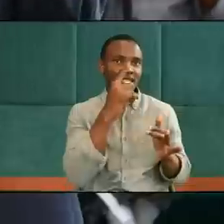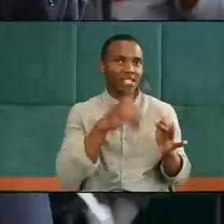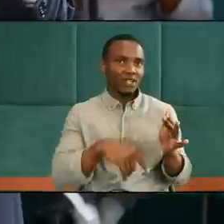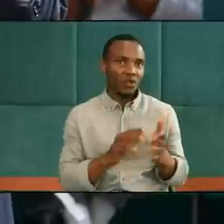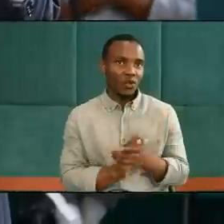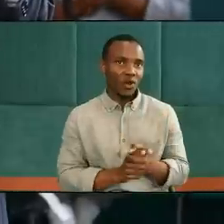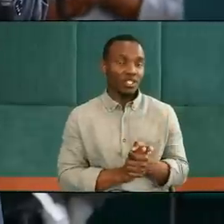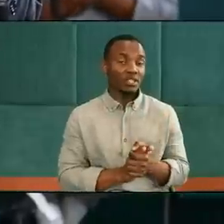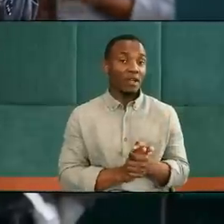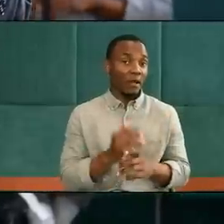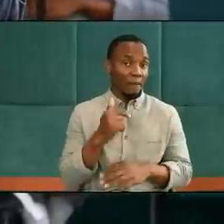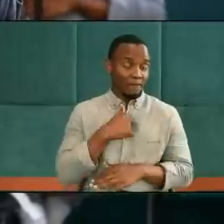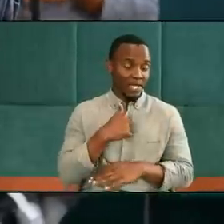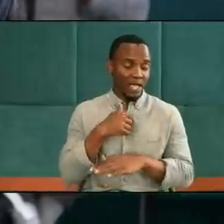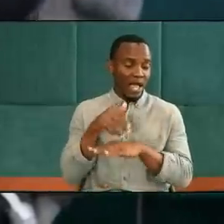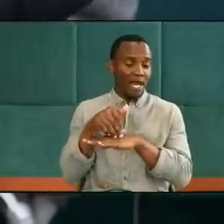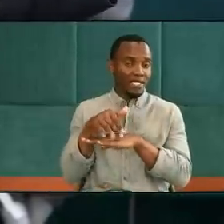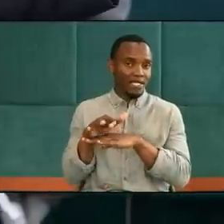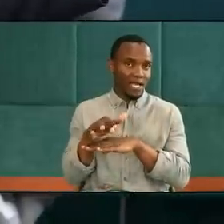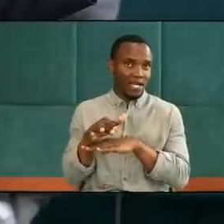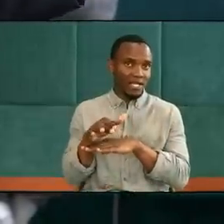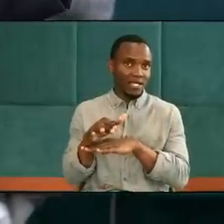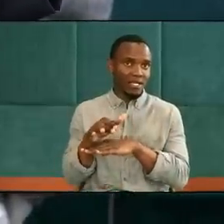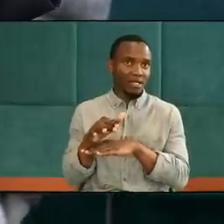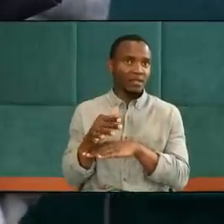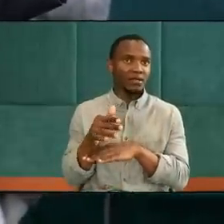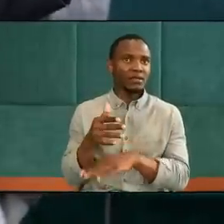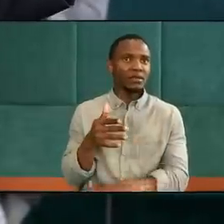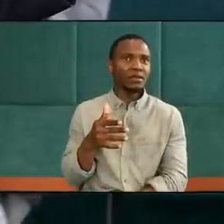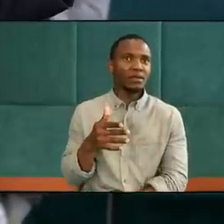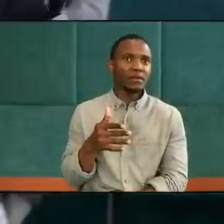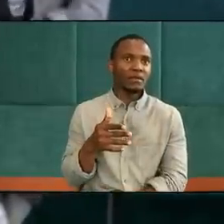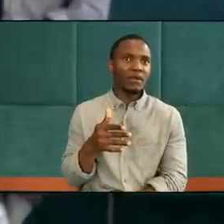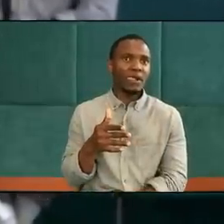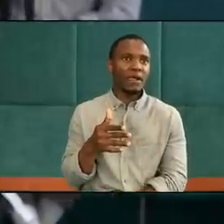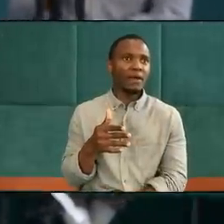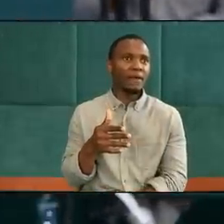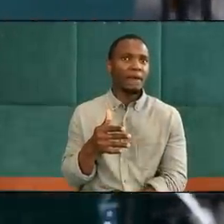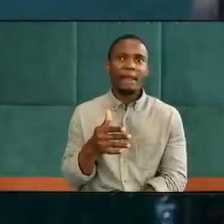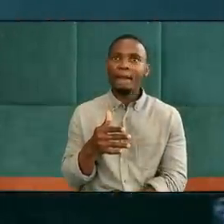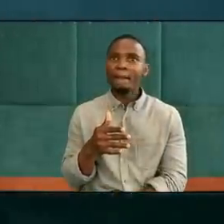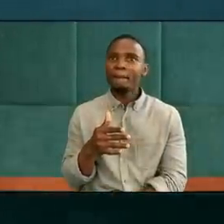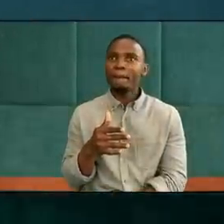I'm gonna dispatch a rooster.